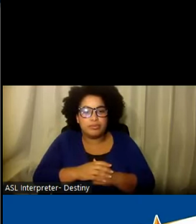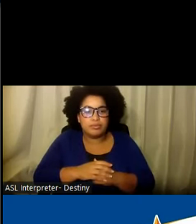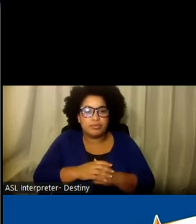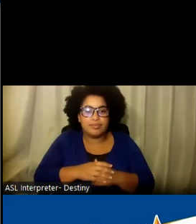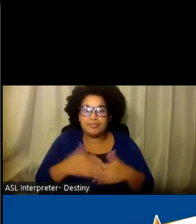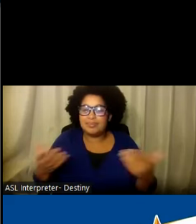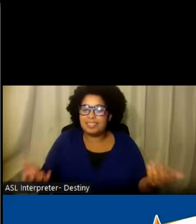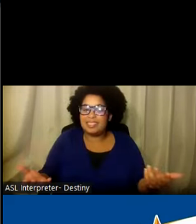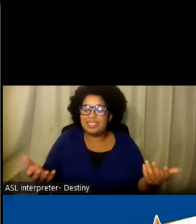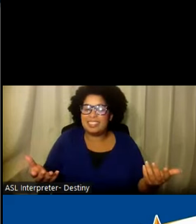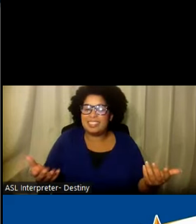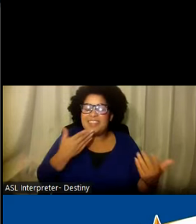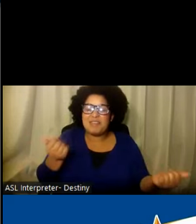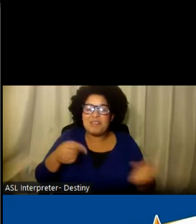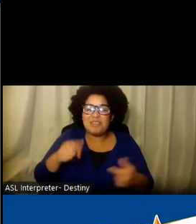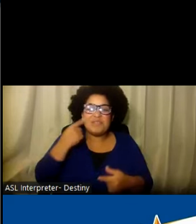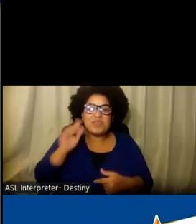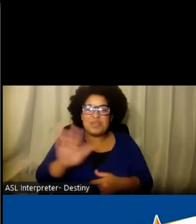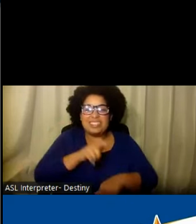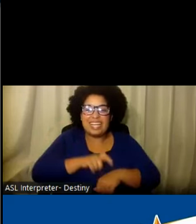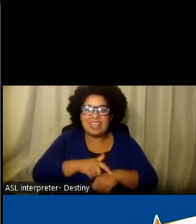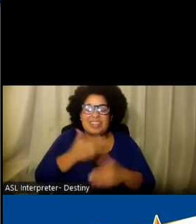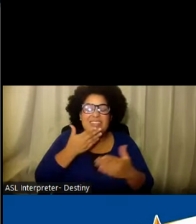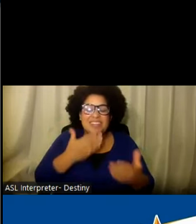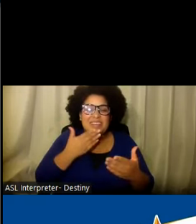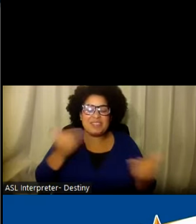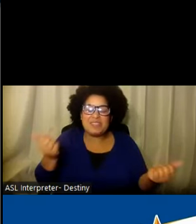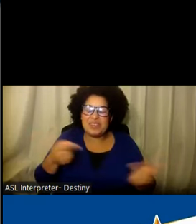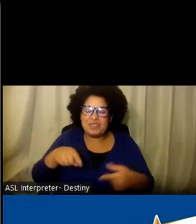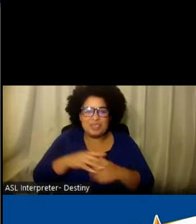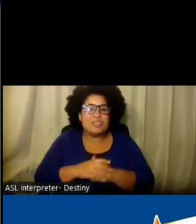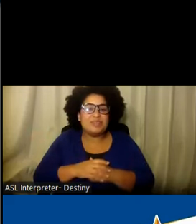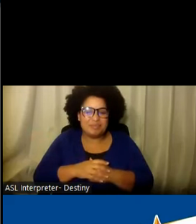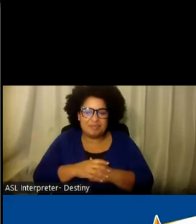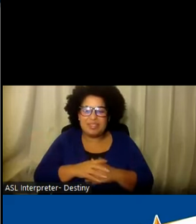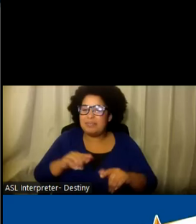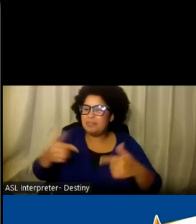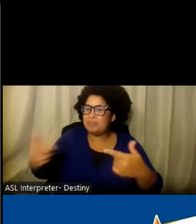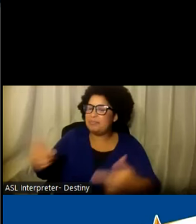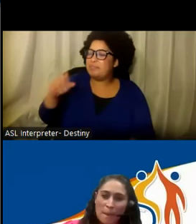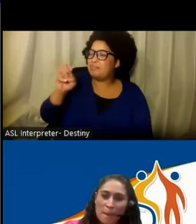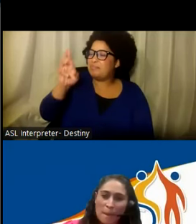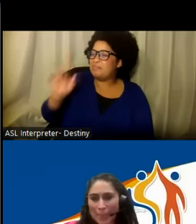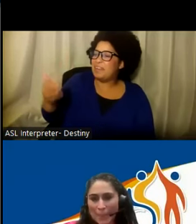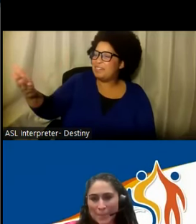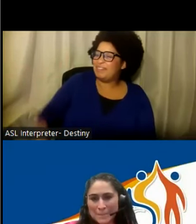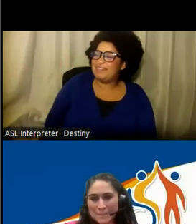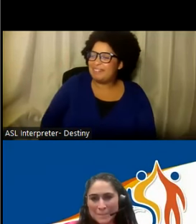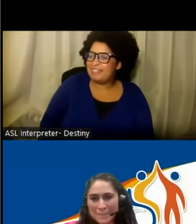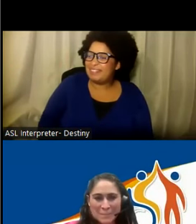I just want to say thank you to everyone for your time. Gracias a todos, and I am returning it back to you, Barry.